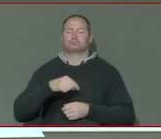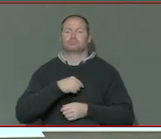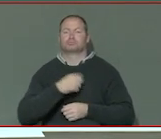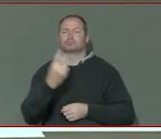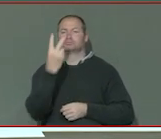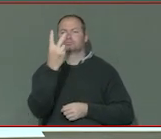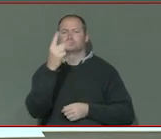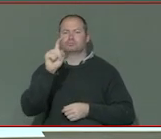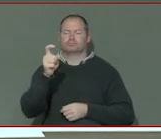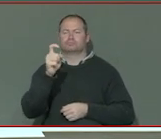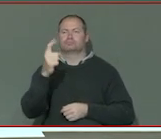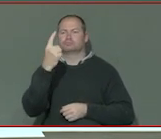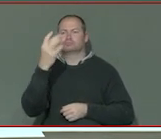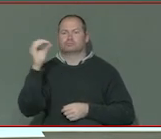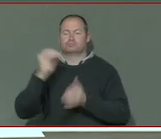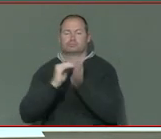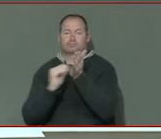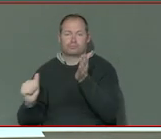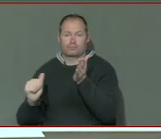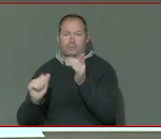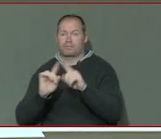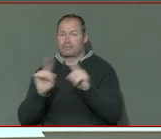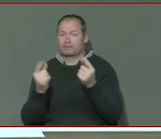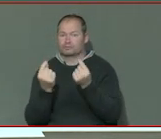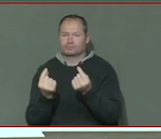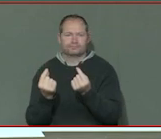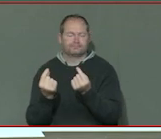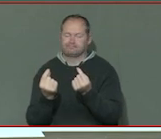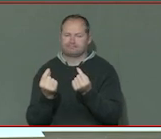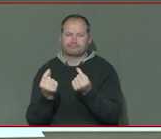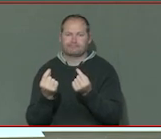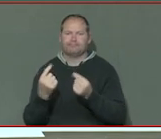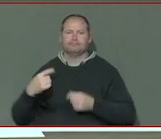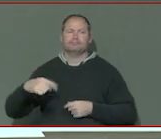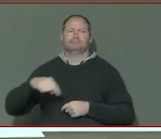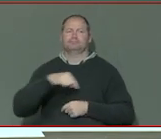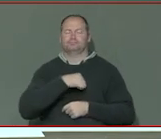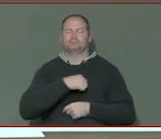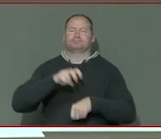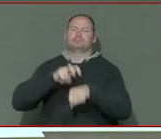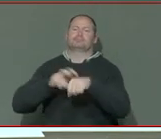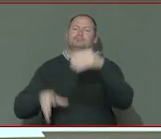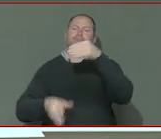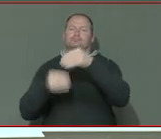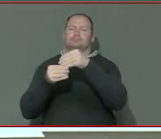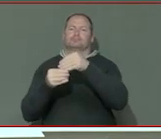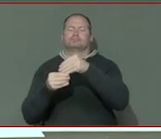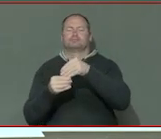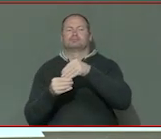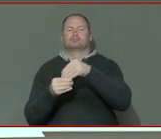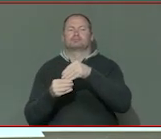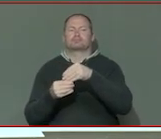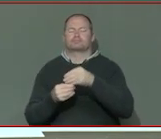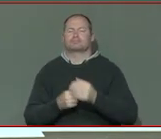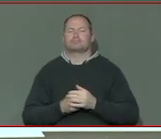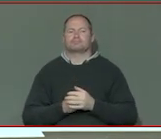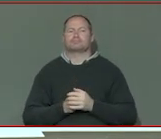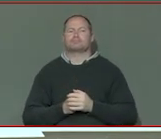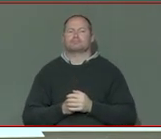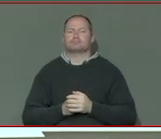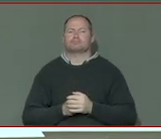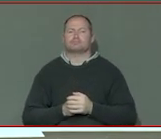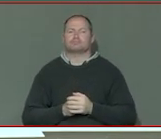2,100, which we were not supposed to. So we have to add the 2,100. So we